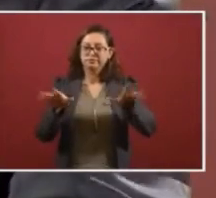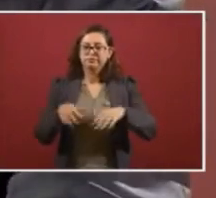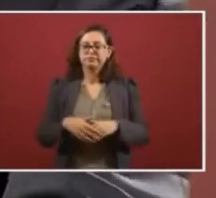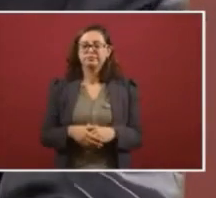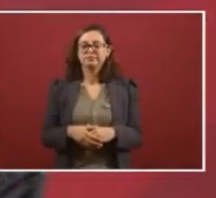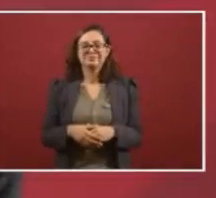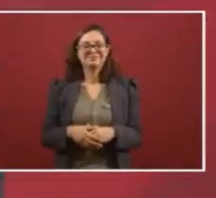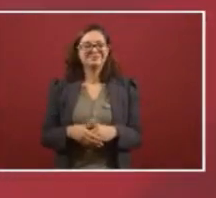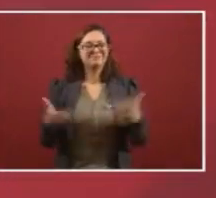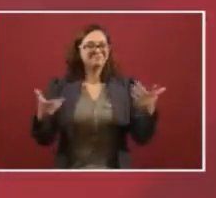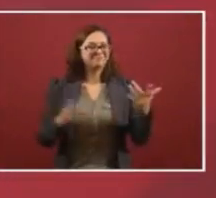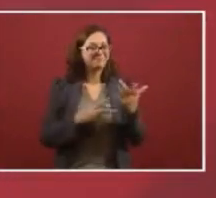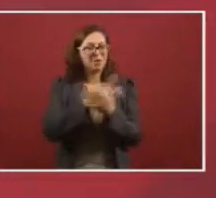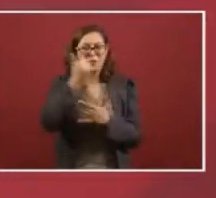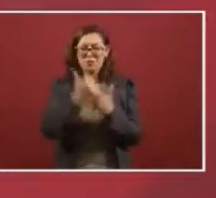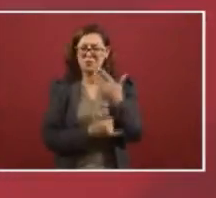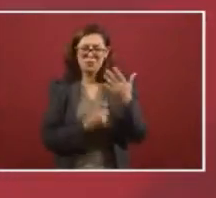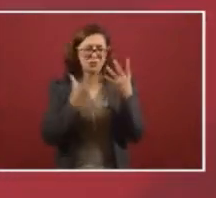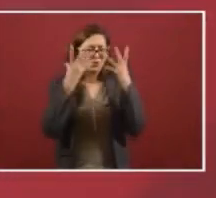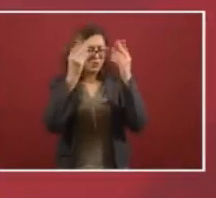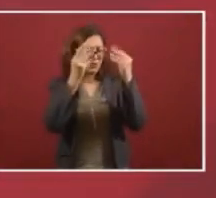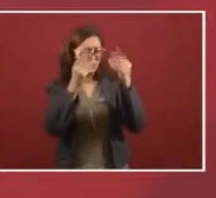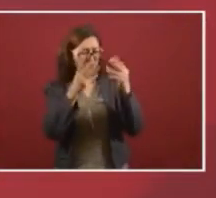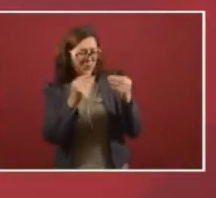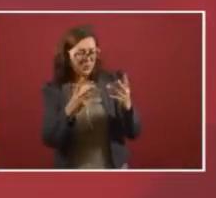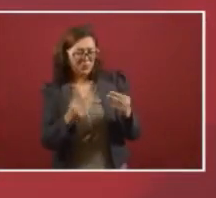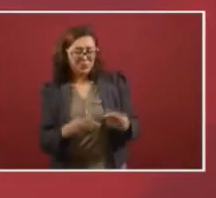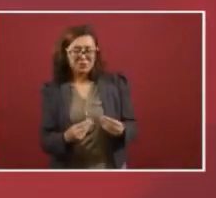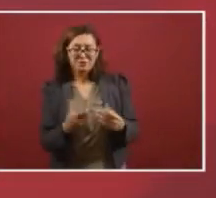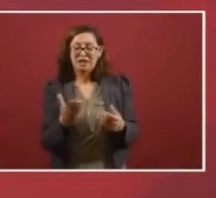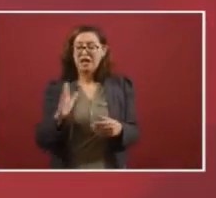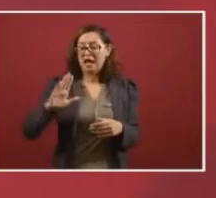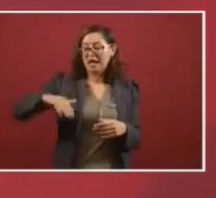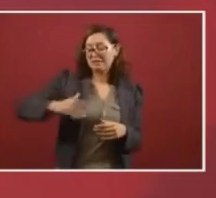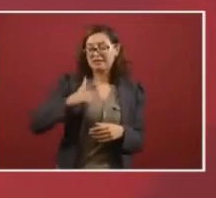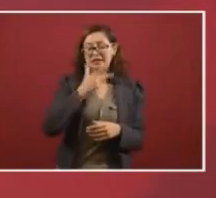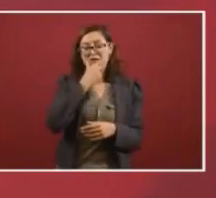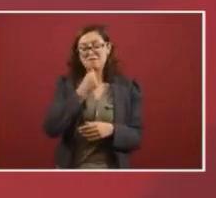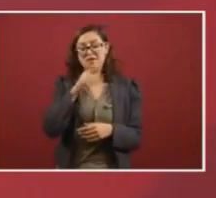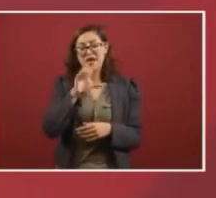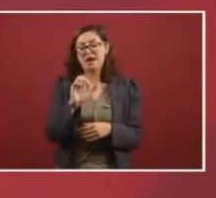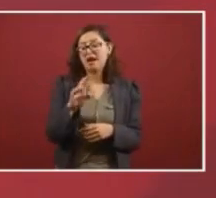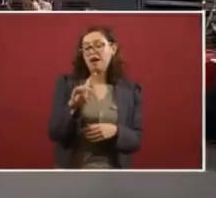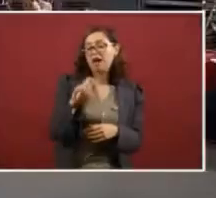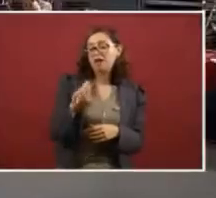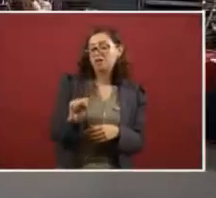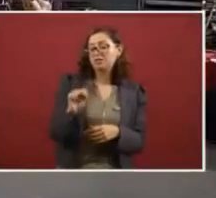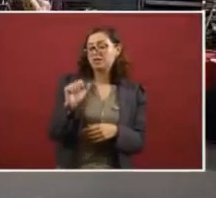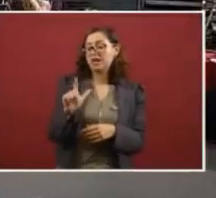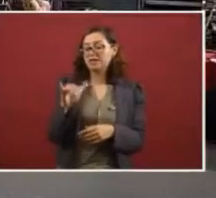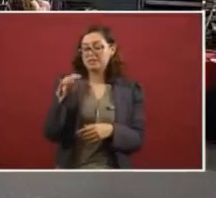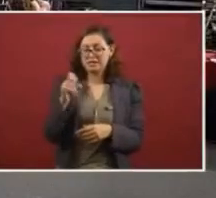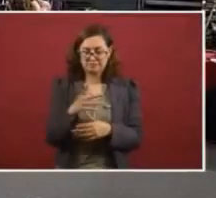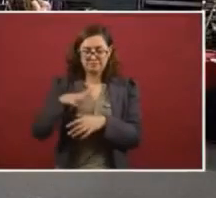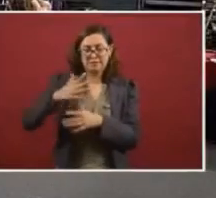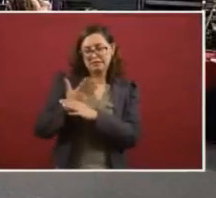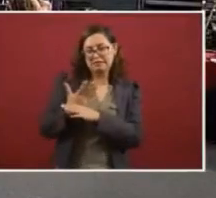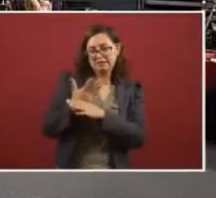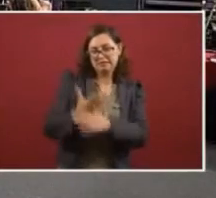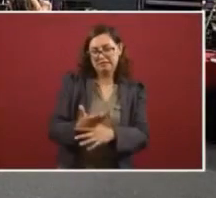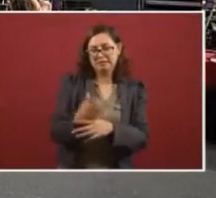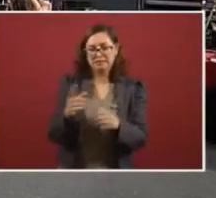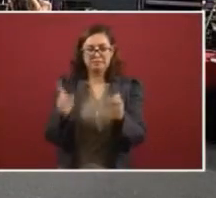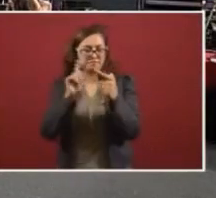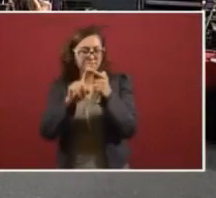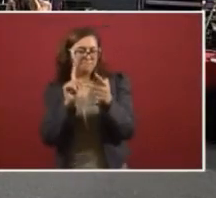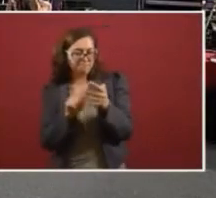It will be, there's lots of projects with Carlos Slim, and that would be the